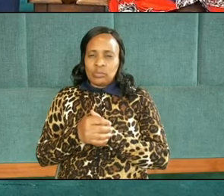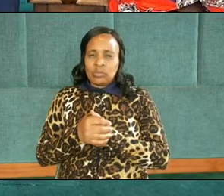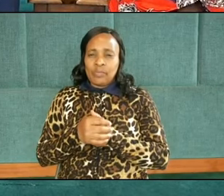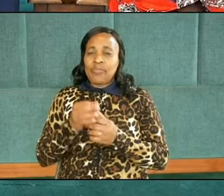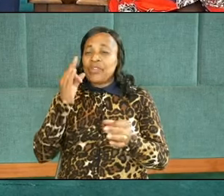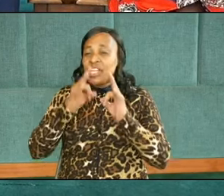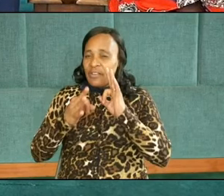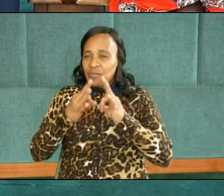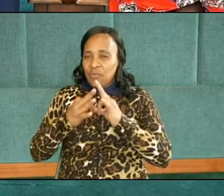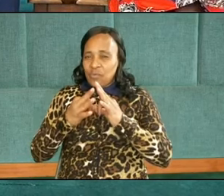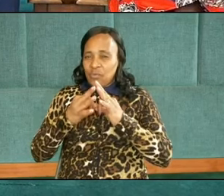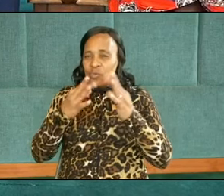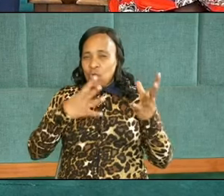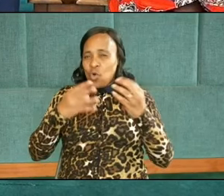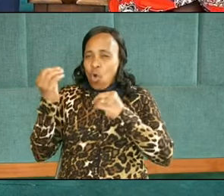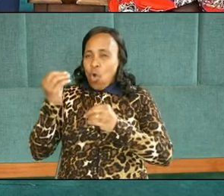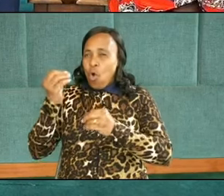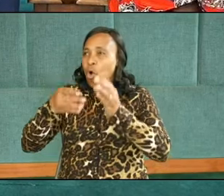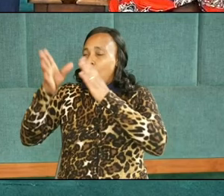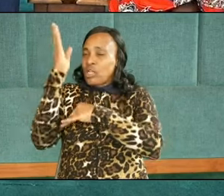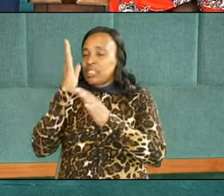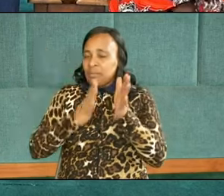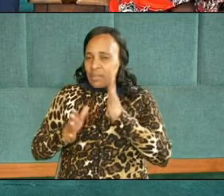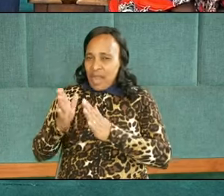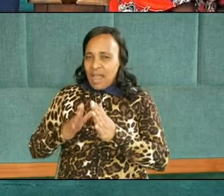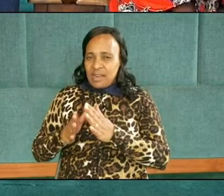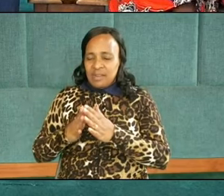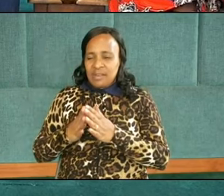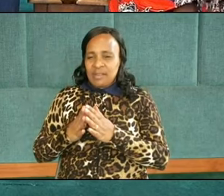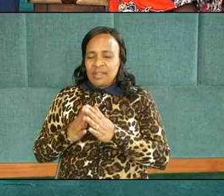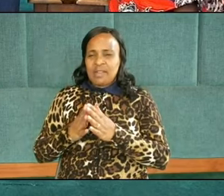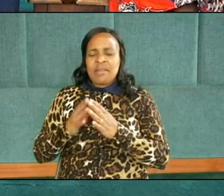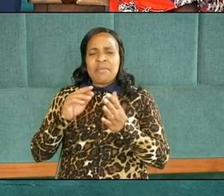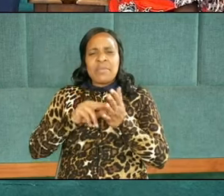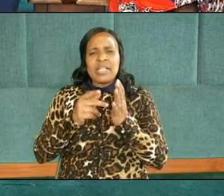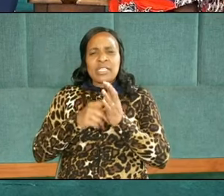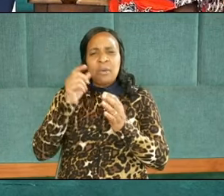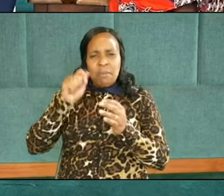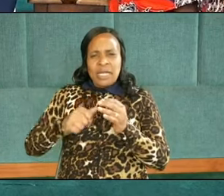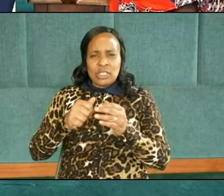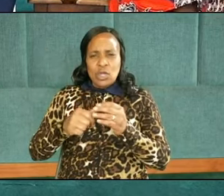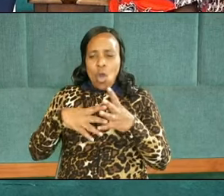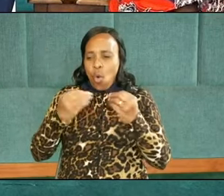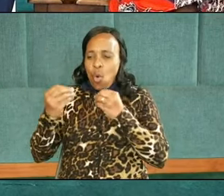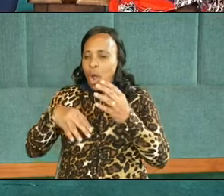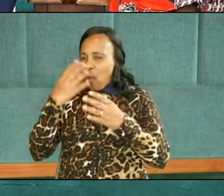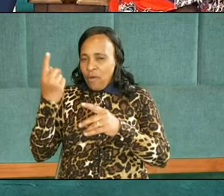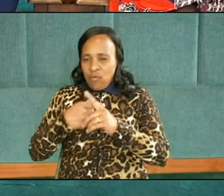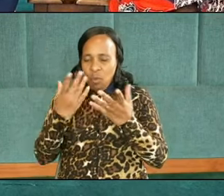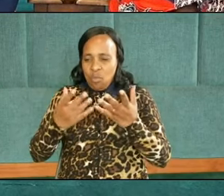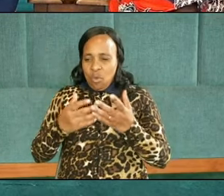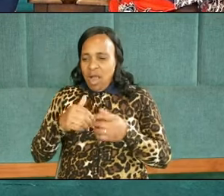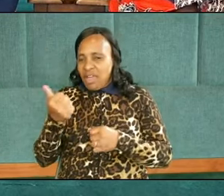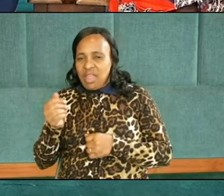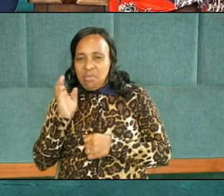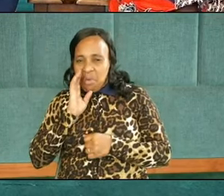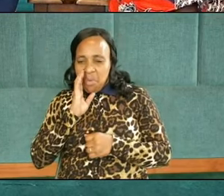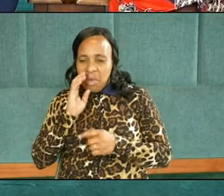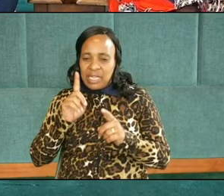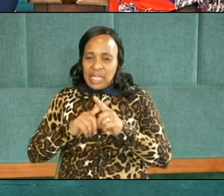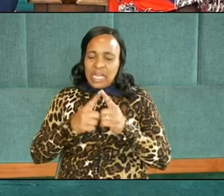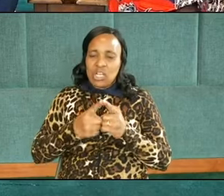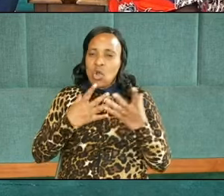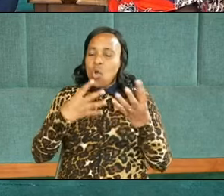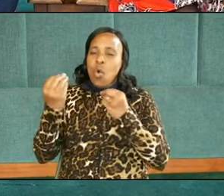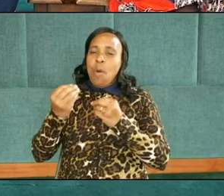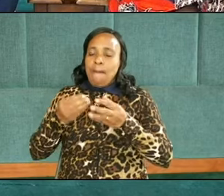If you're tempted to gossip, I think God's plan would be to keep away from fellow gossipers and walk in the right path. If you